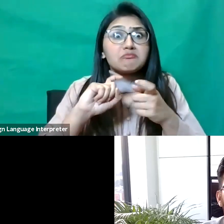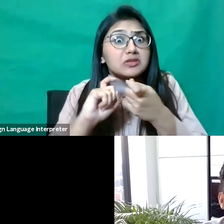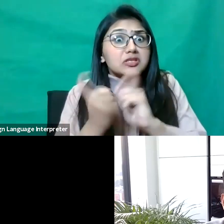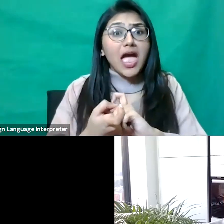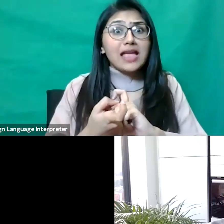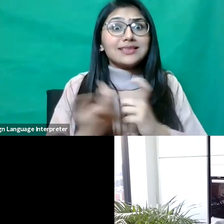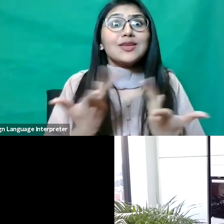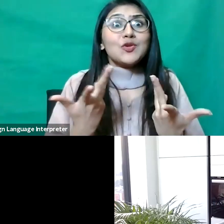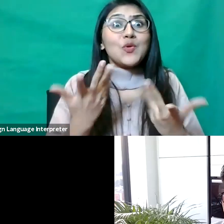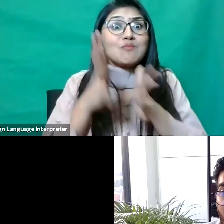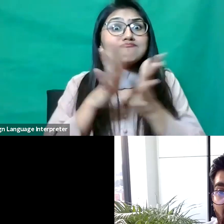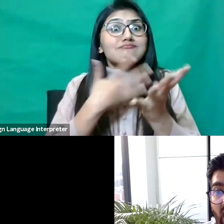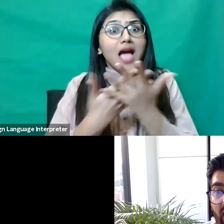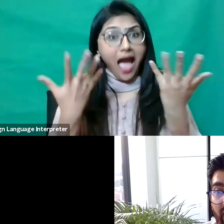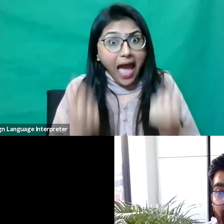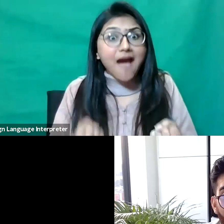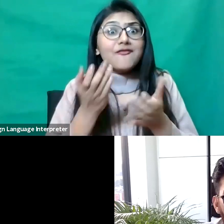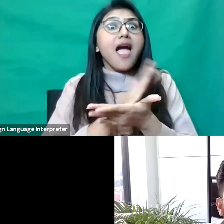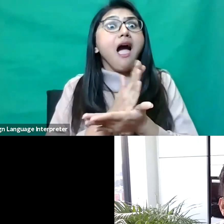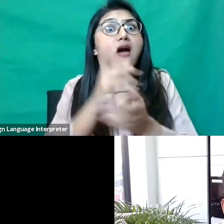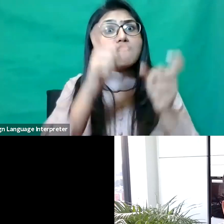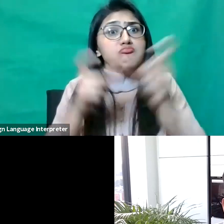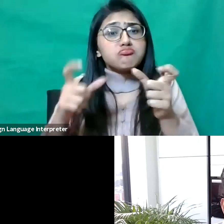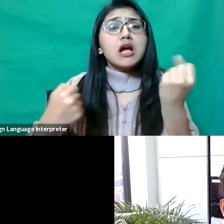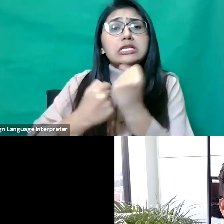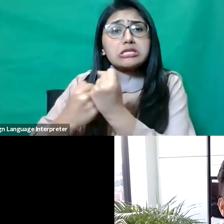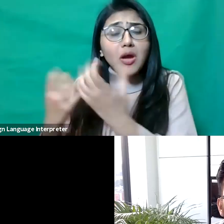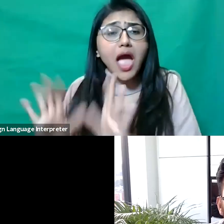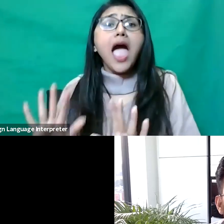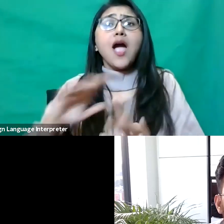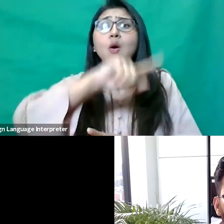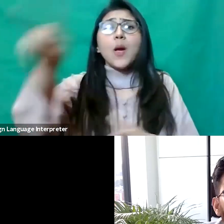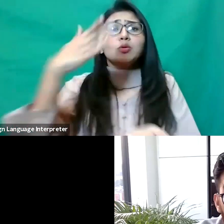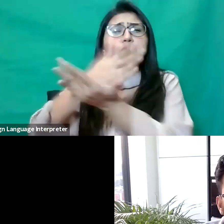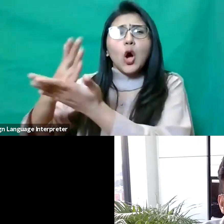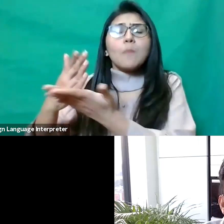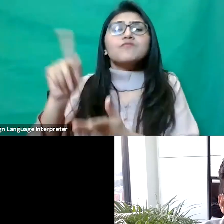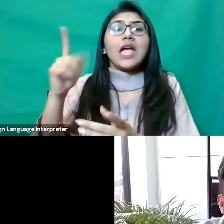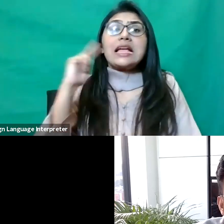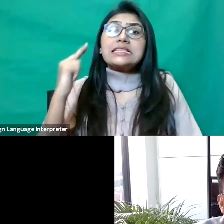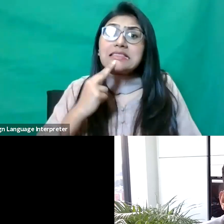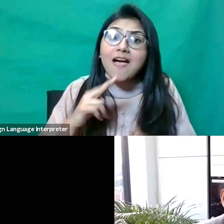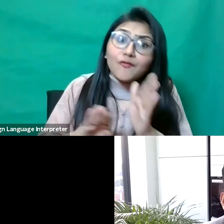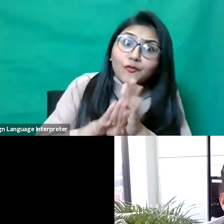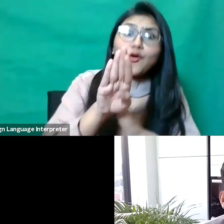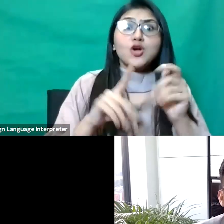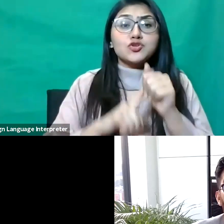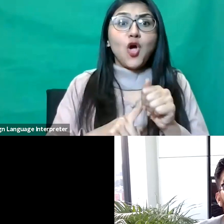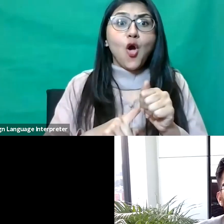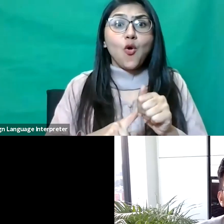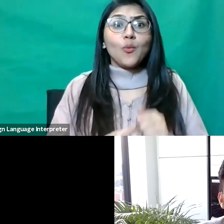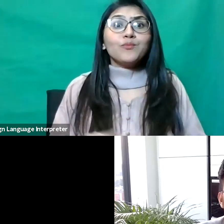the sign language interpreters, breaking barriers and challenges for those young, especially for young people in